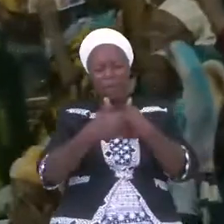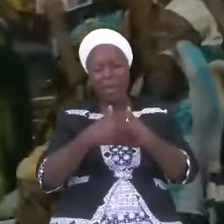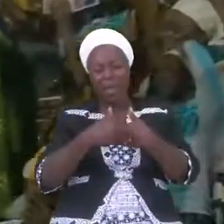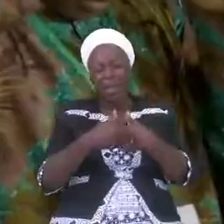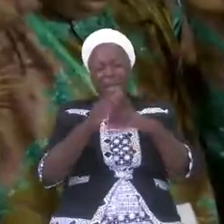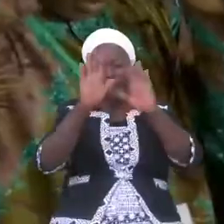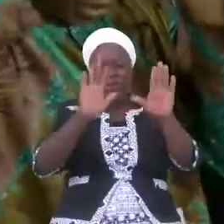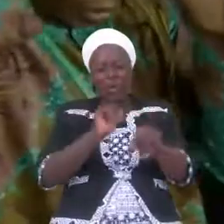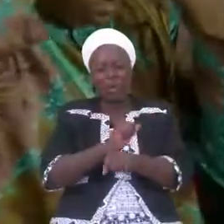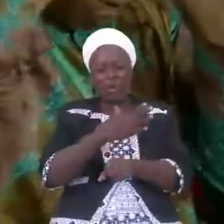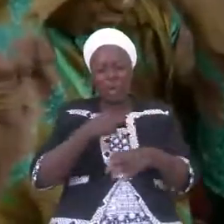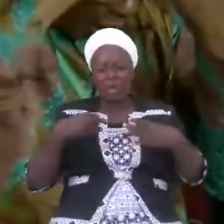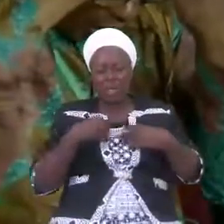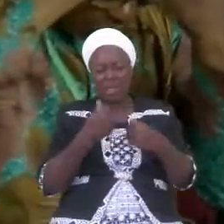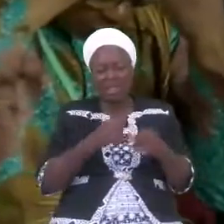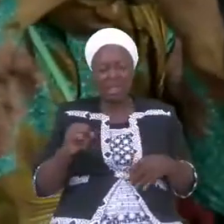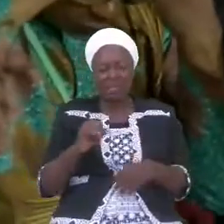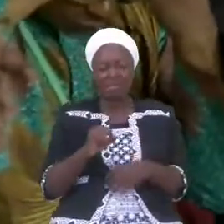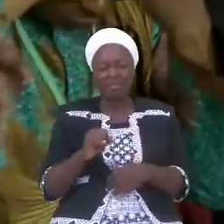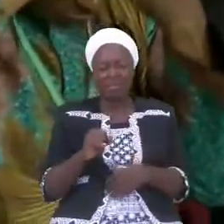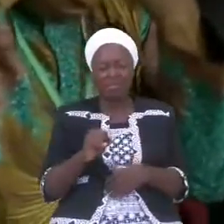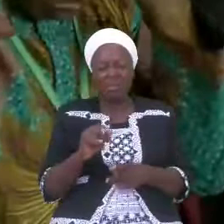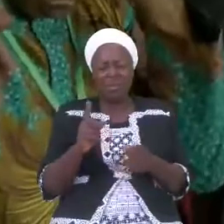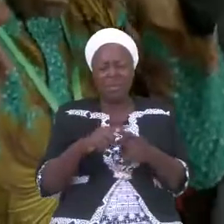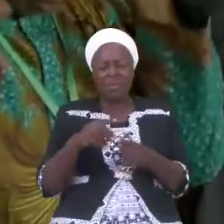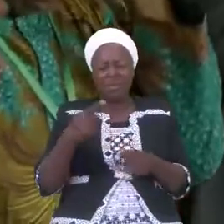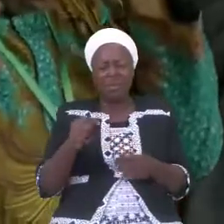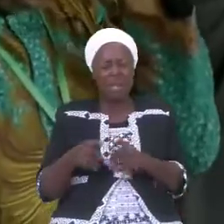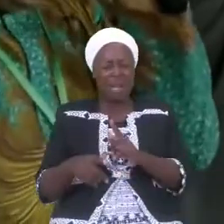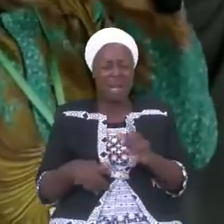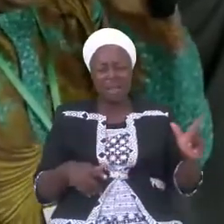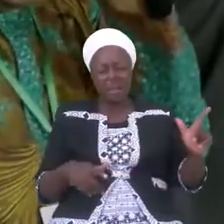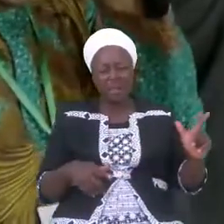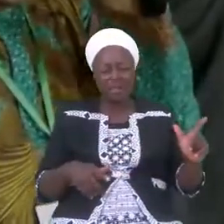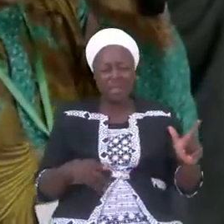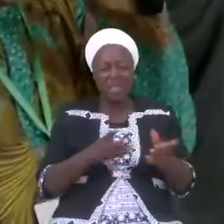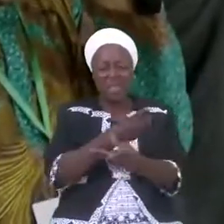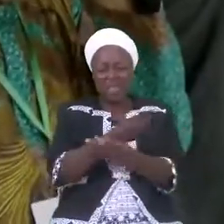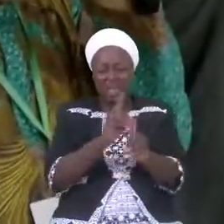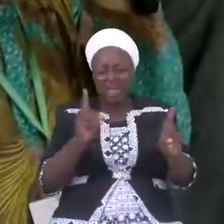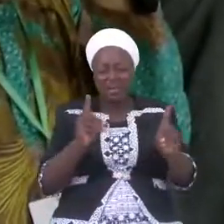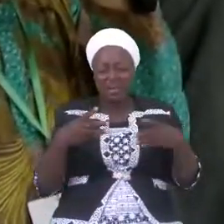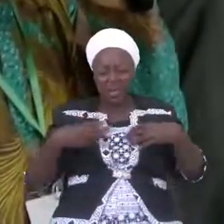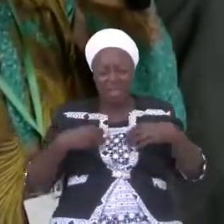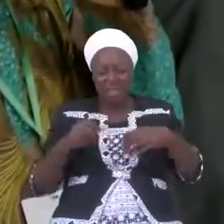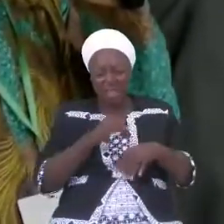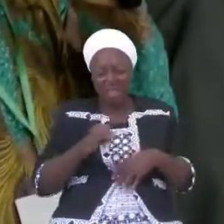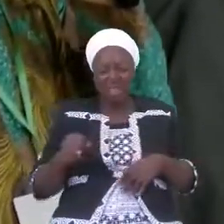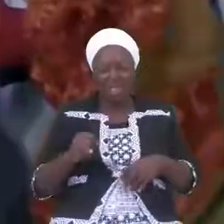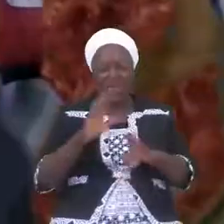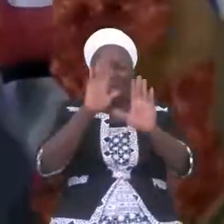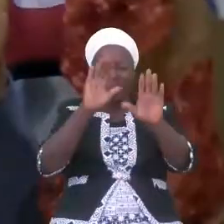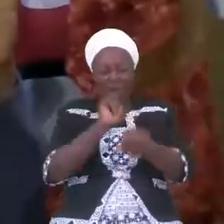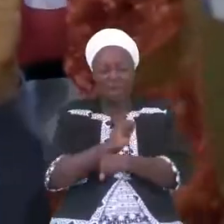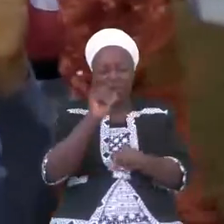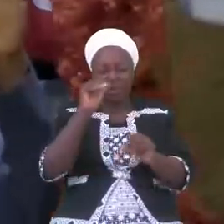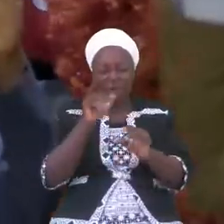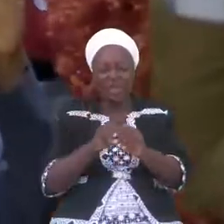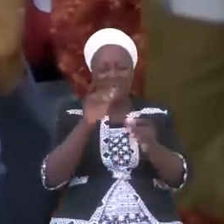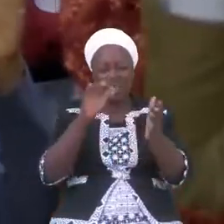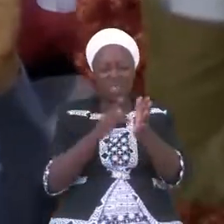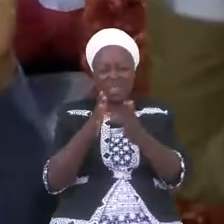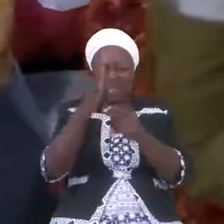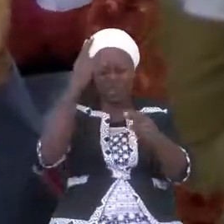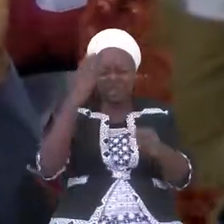and healing. Yeah. To the left, deliverance, healing, miracle in